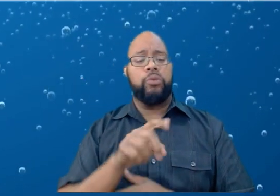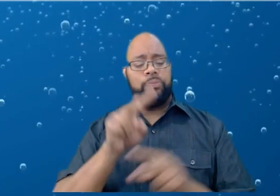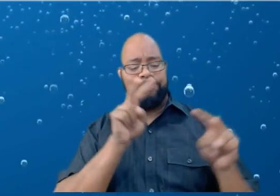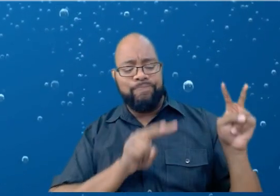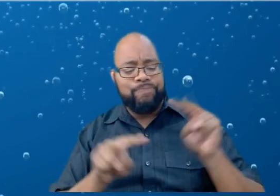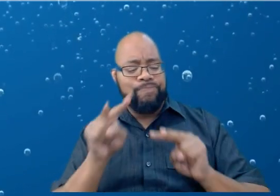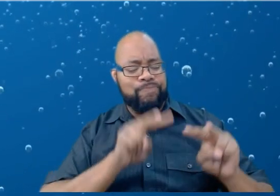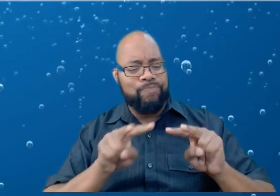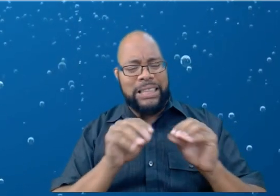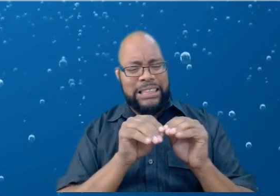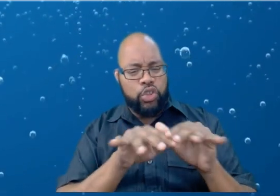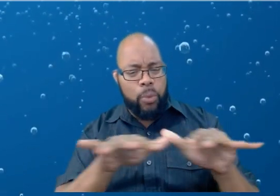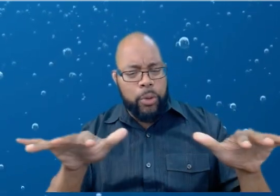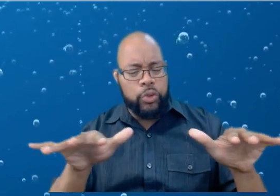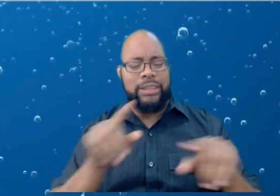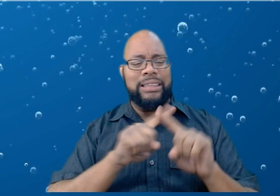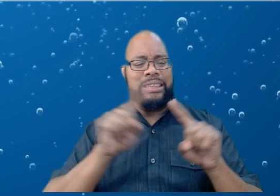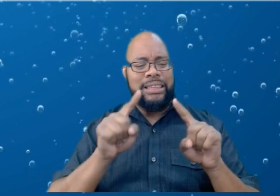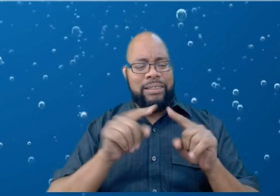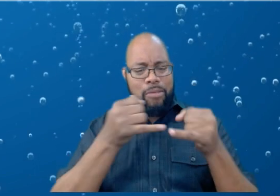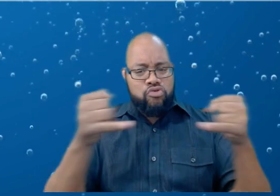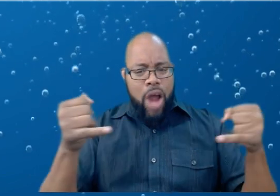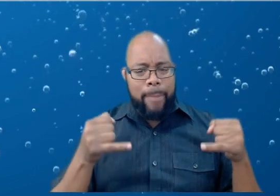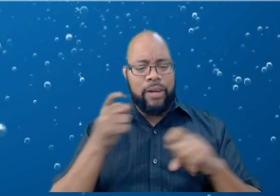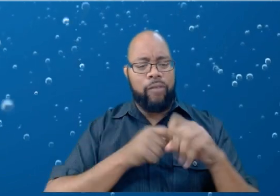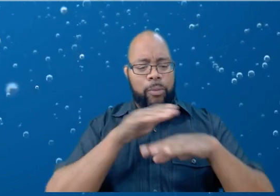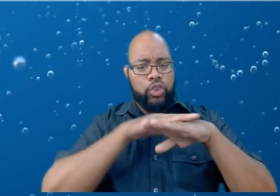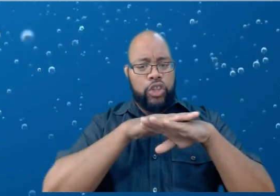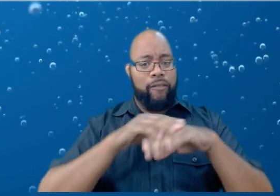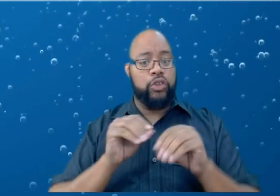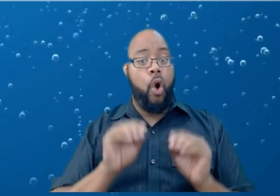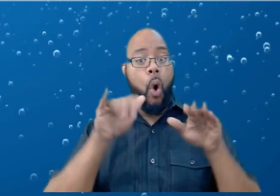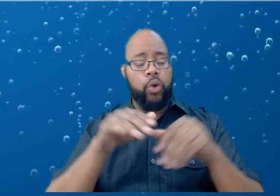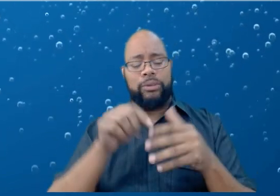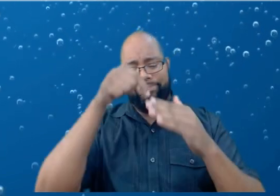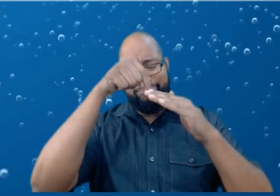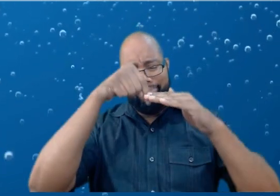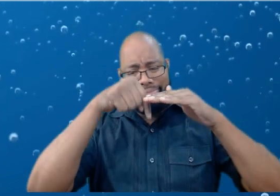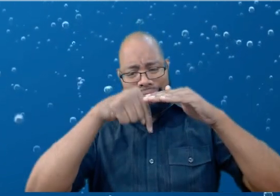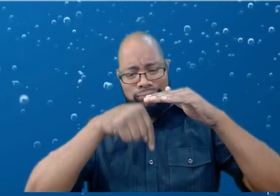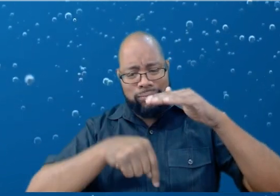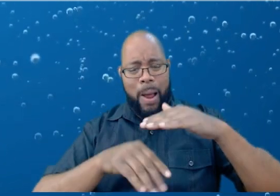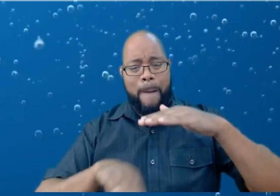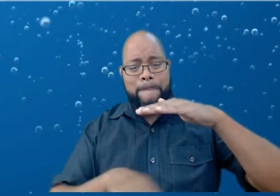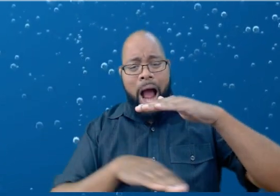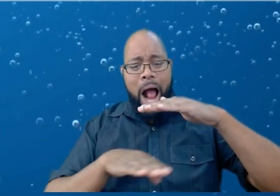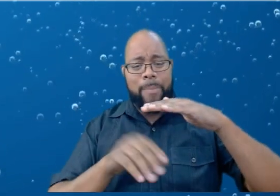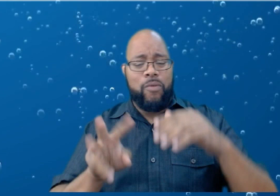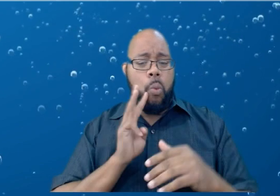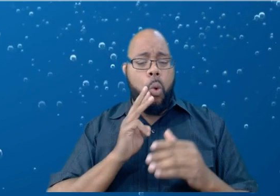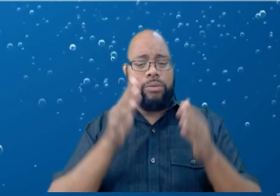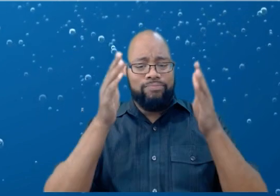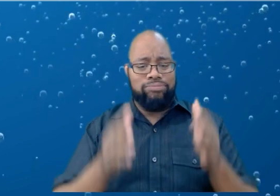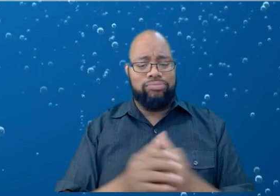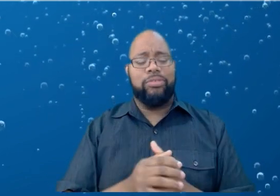profiles where you look at the distribution of the various parameters from the surface of the ocean all the way to the bottom